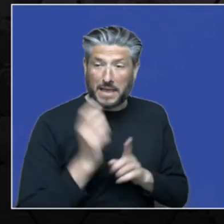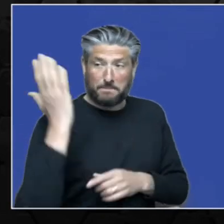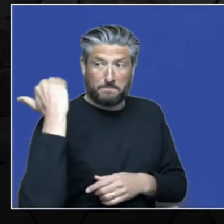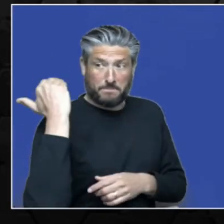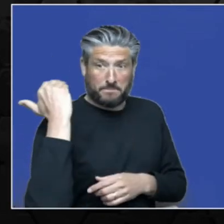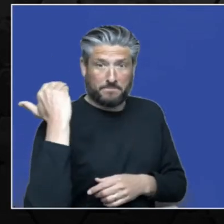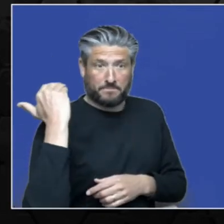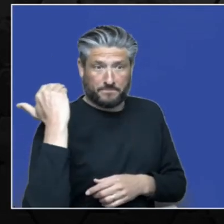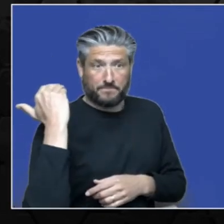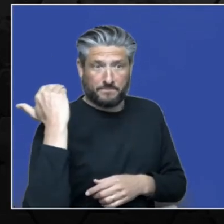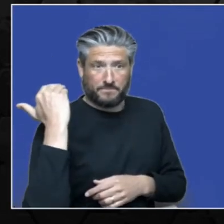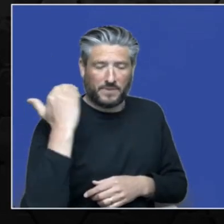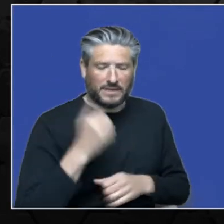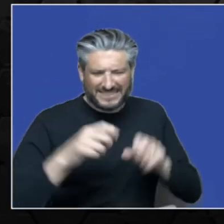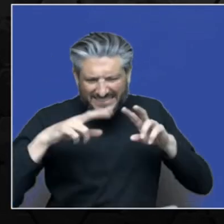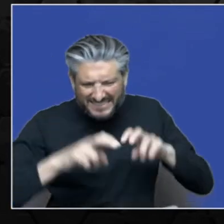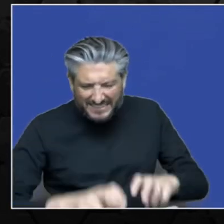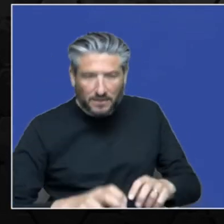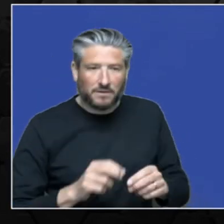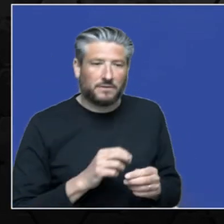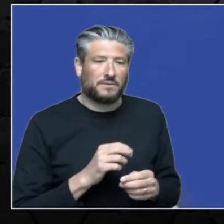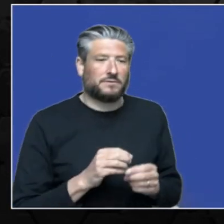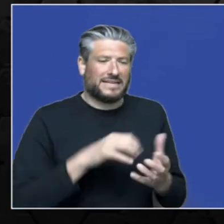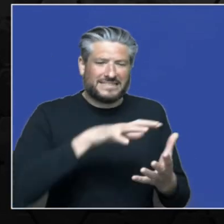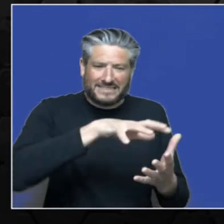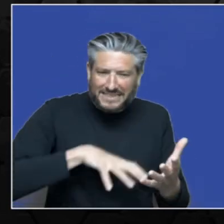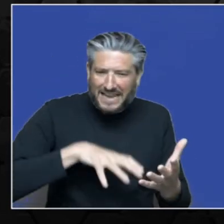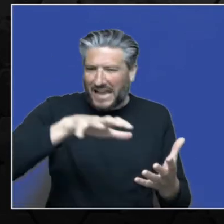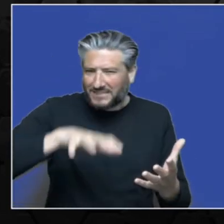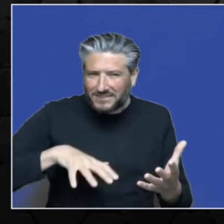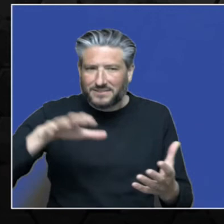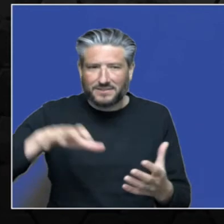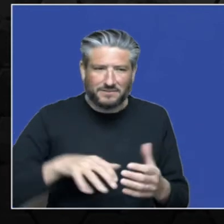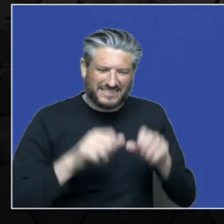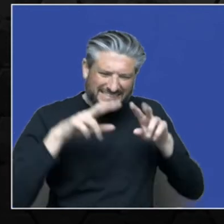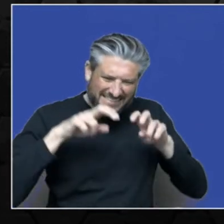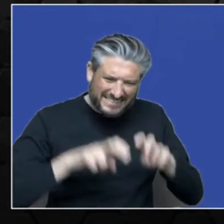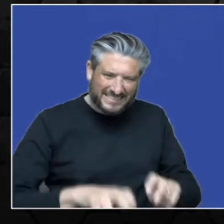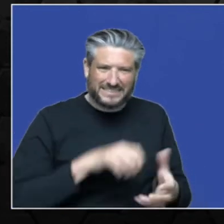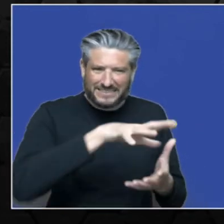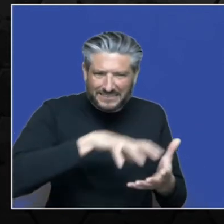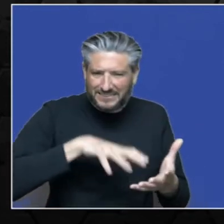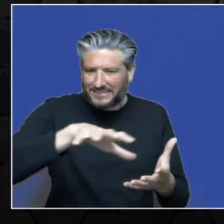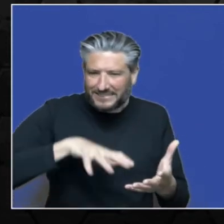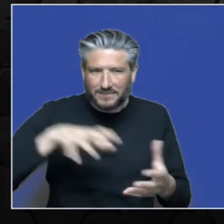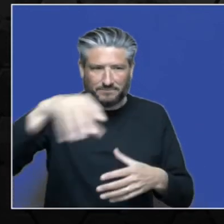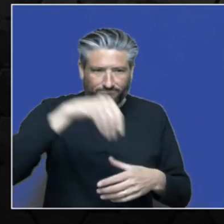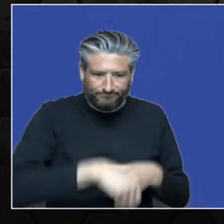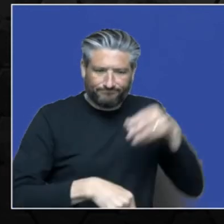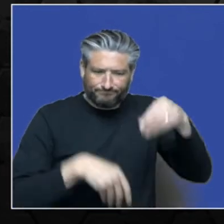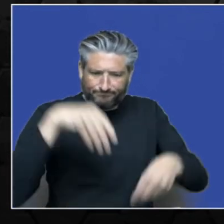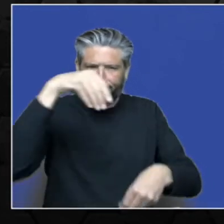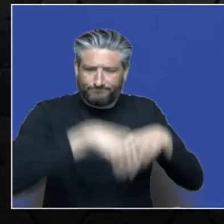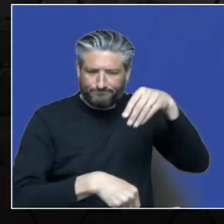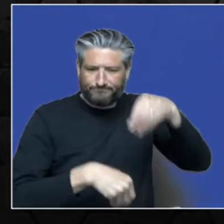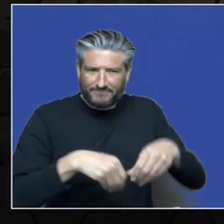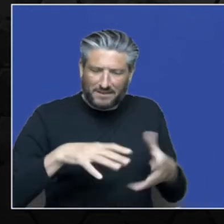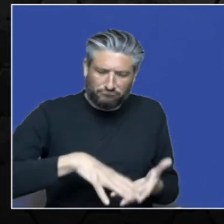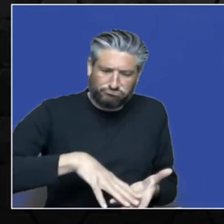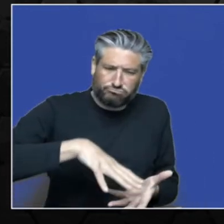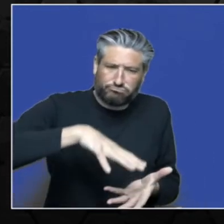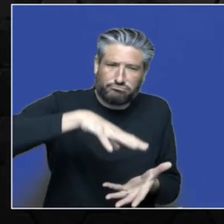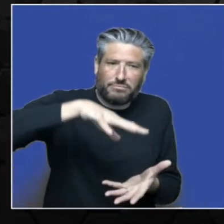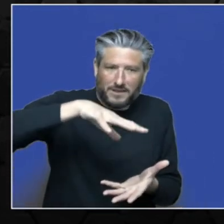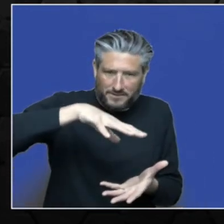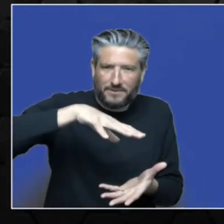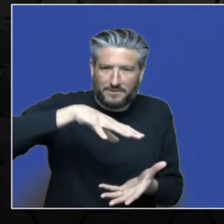mining techniques. So using these text mining techniques and linguistic and